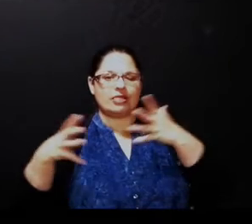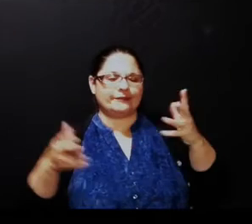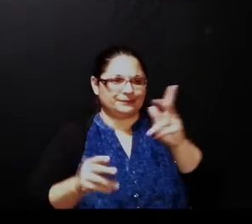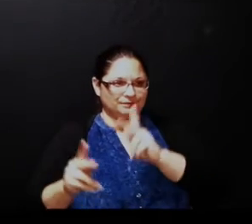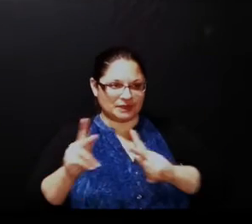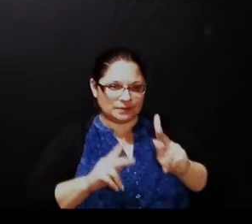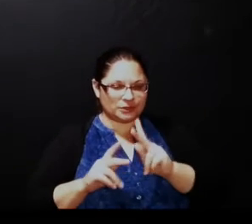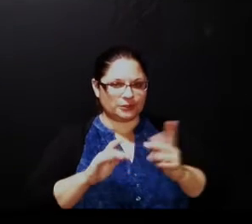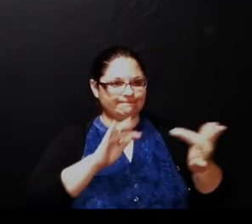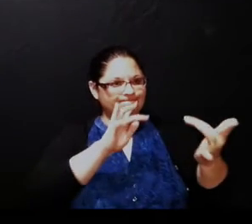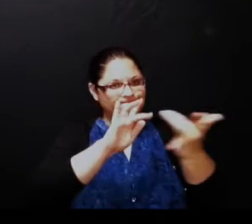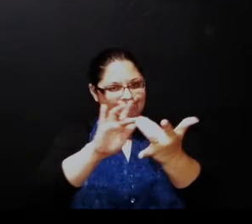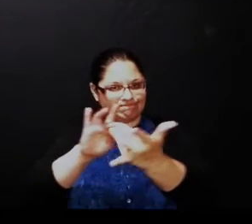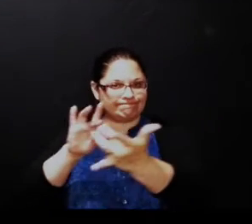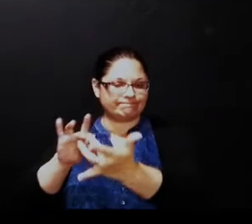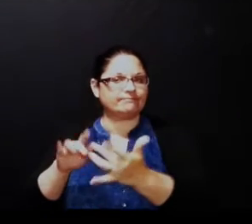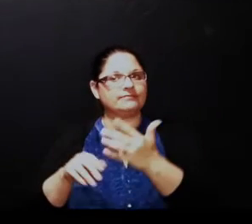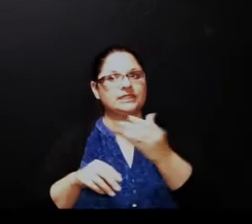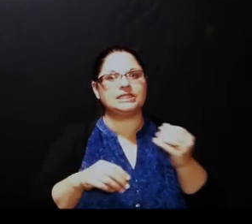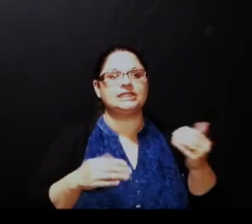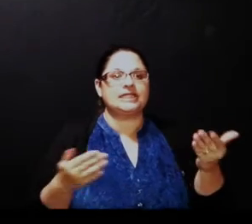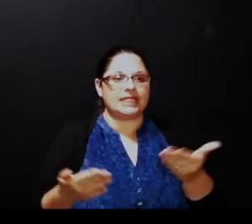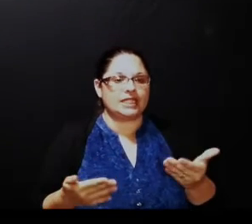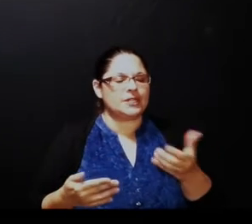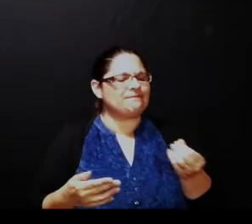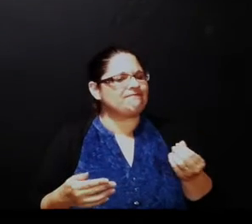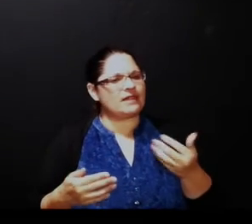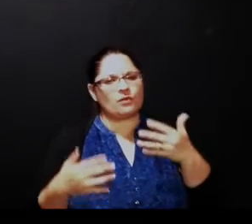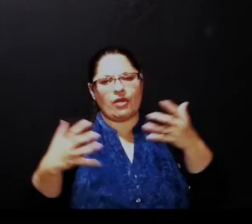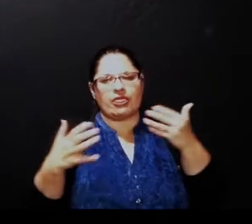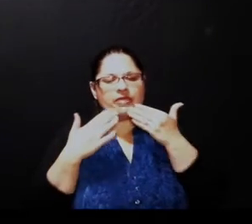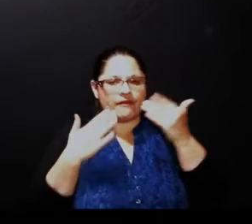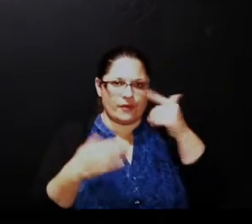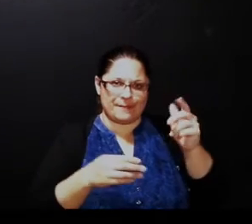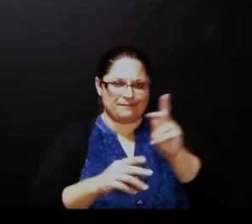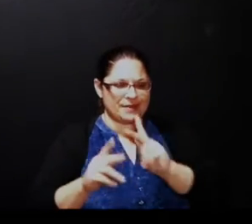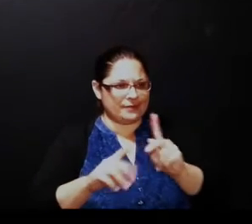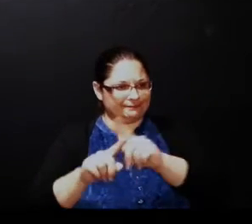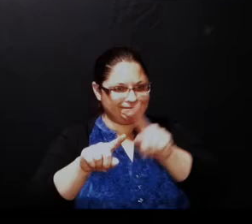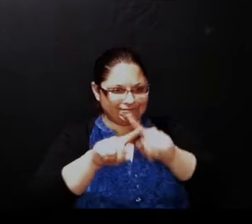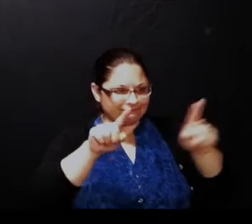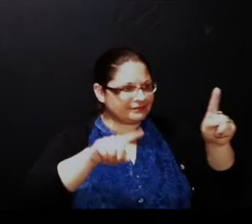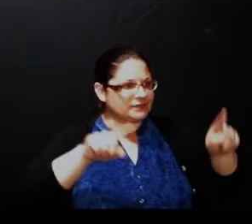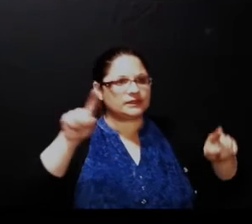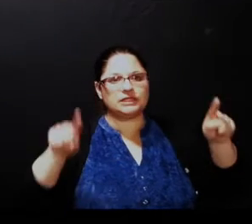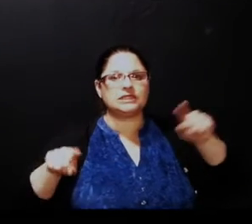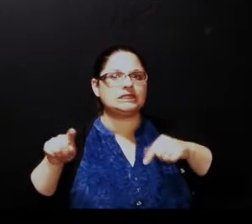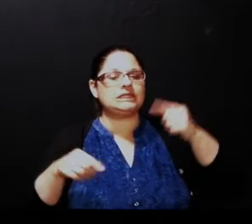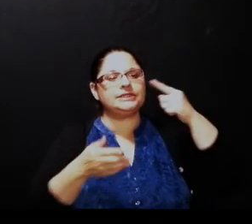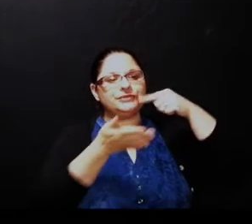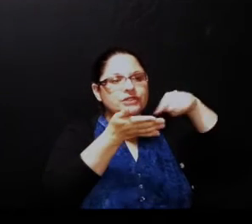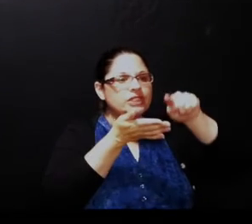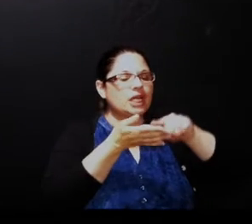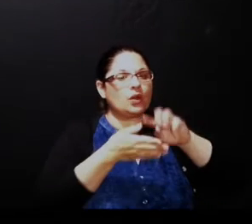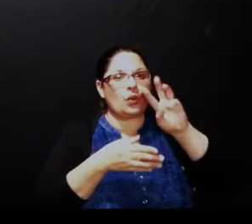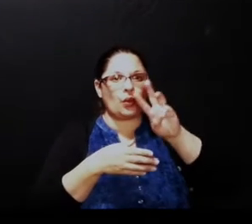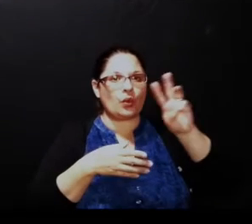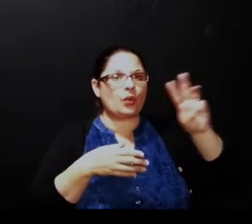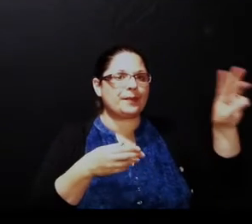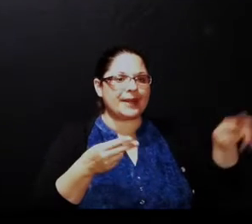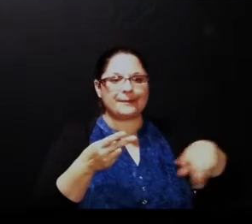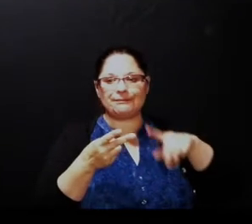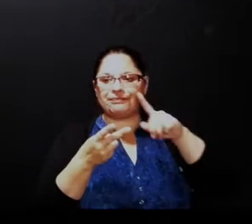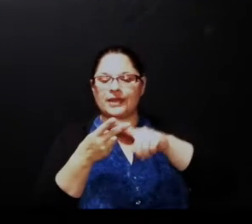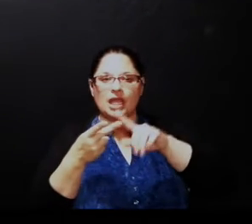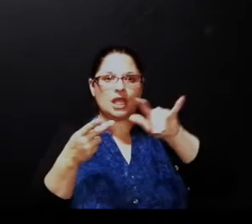know. And I'm thankful for the many, many who go to our website and Facebook and YouTube pages and check out our services,